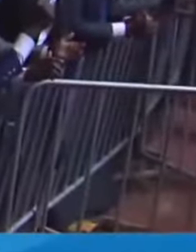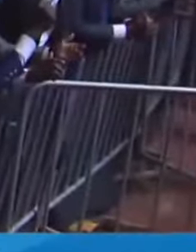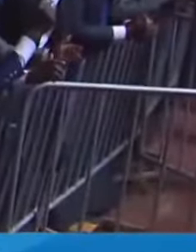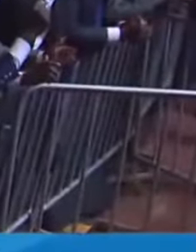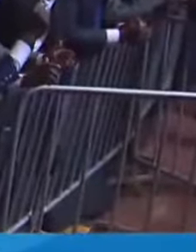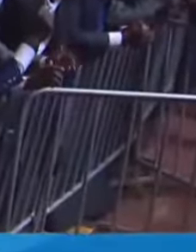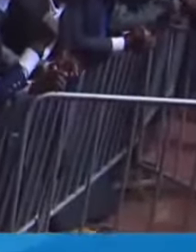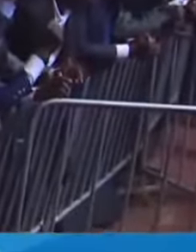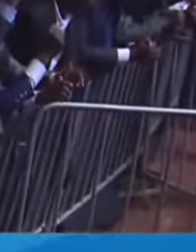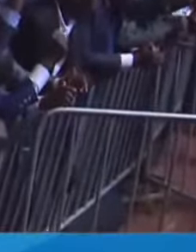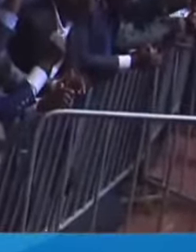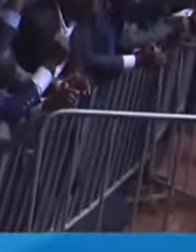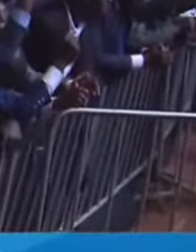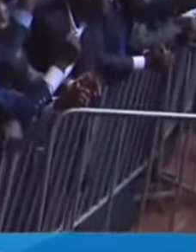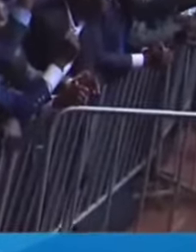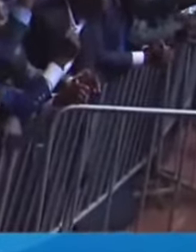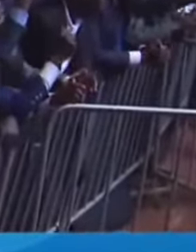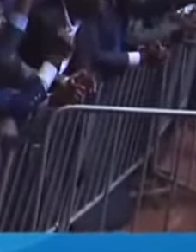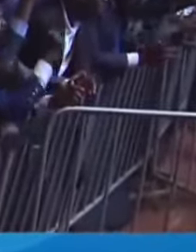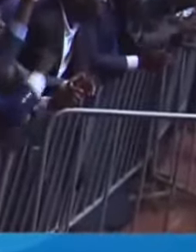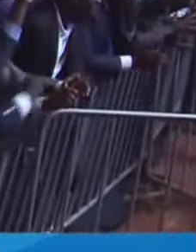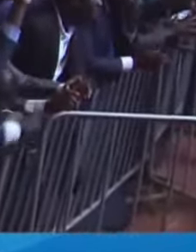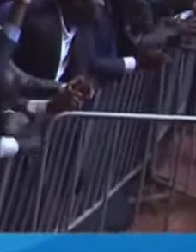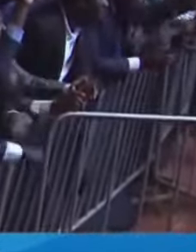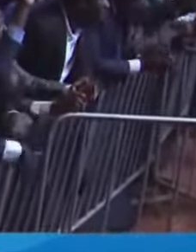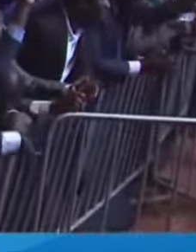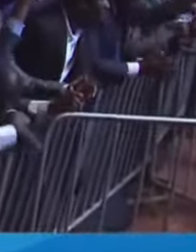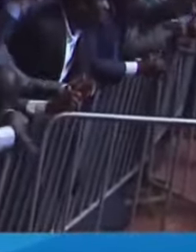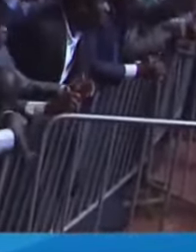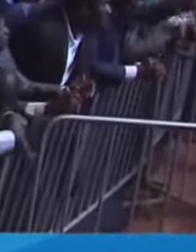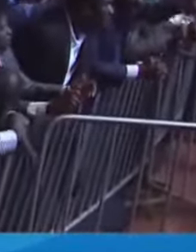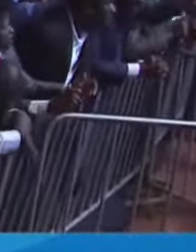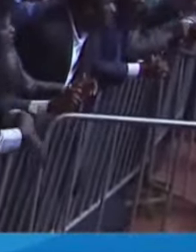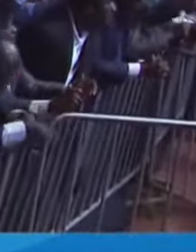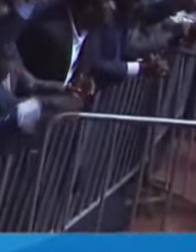there is a